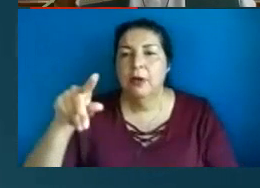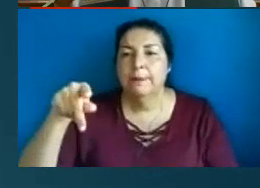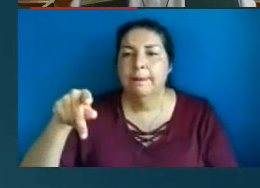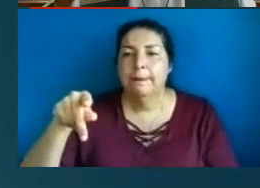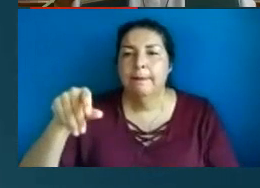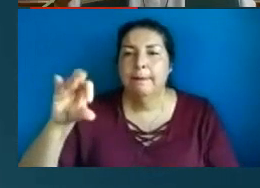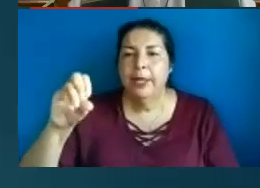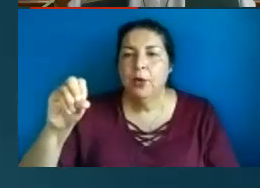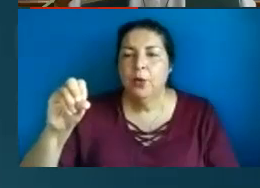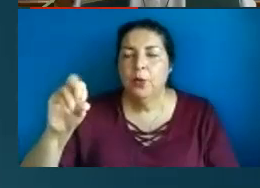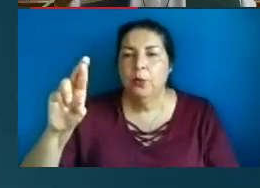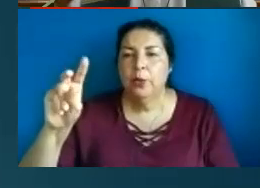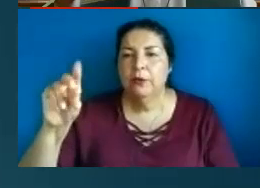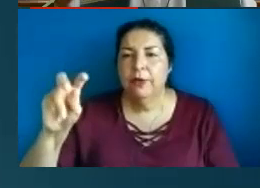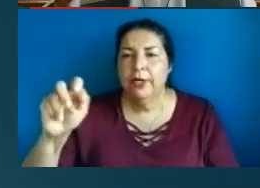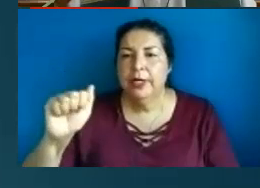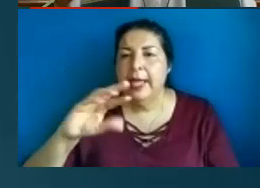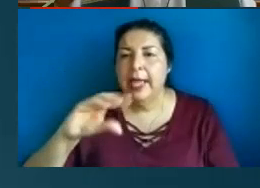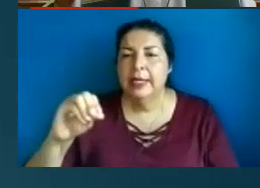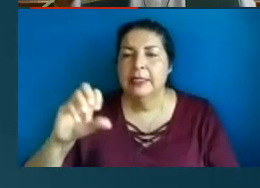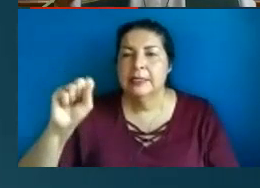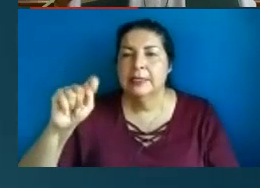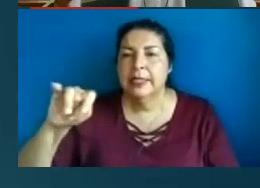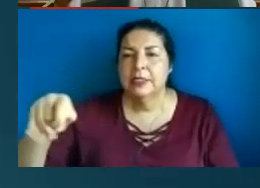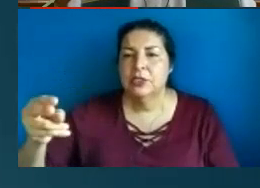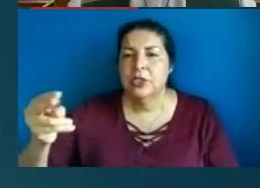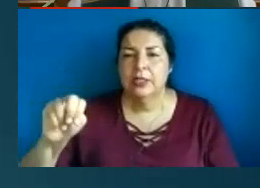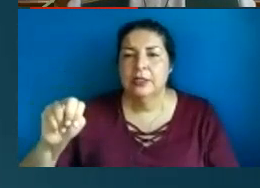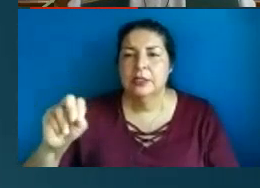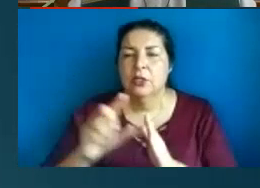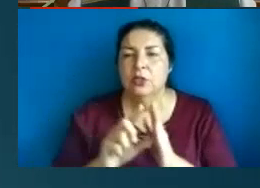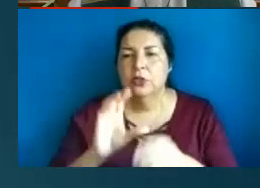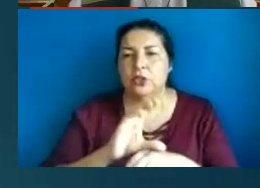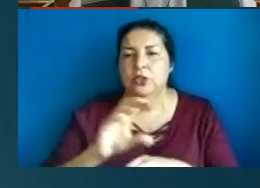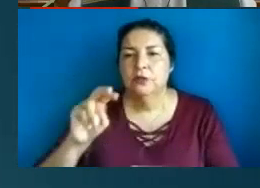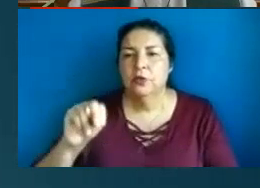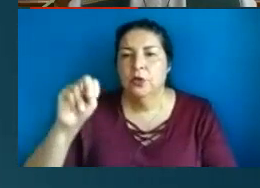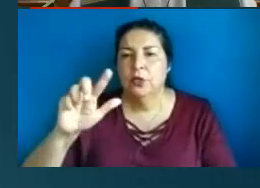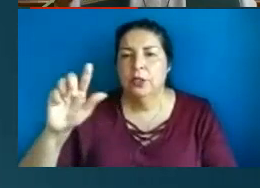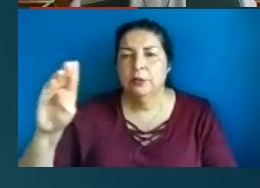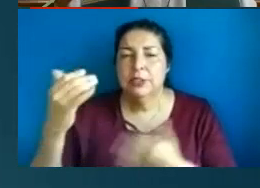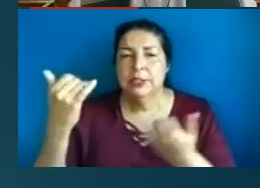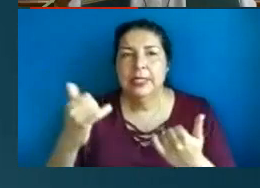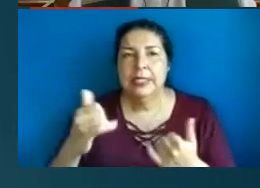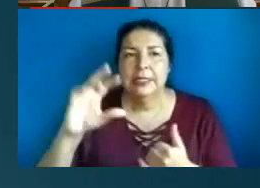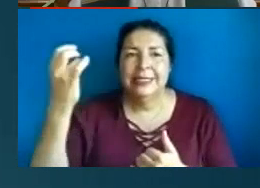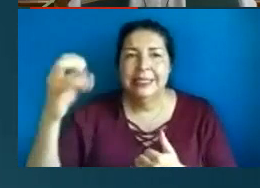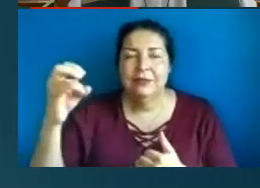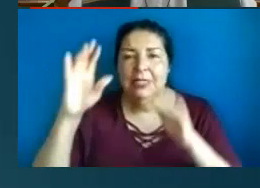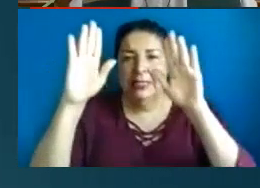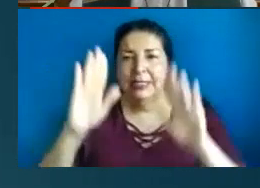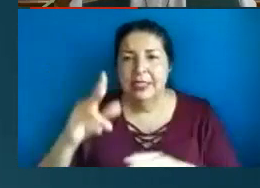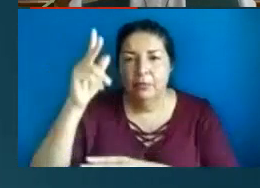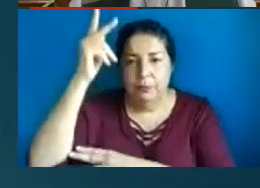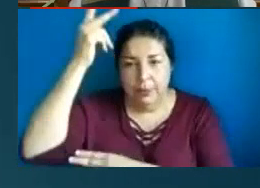Long Beach. We welcome you to our service. Today is the 17th Sunday of Pentecost.